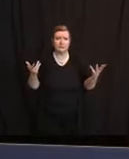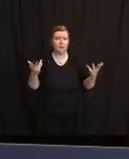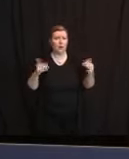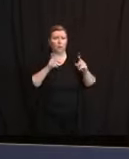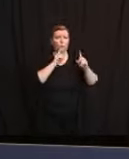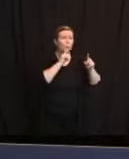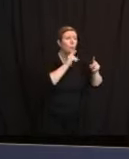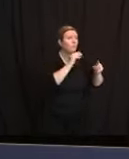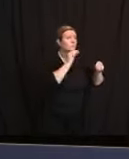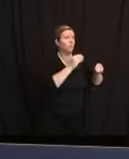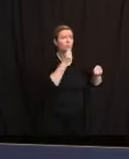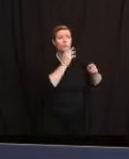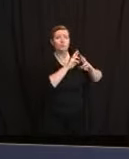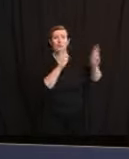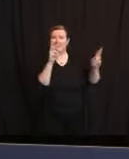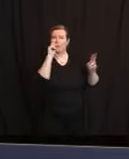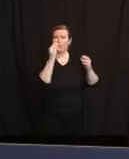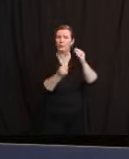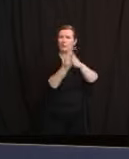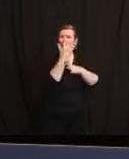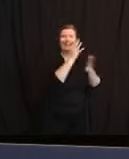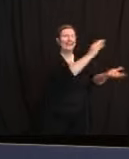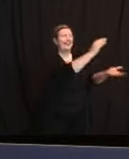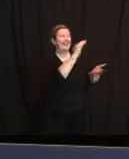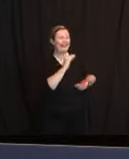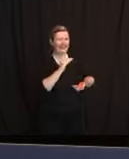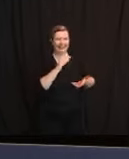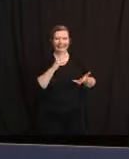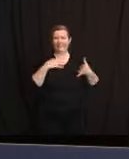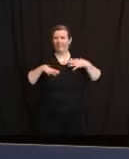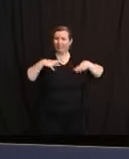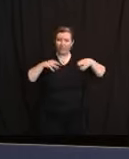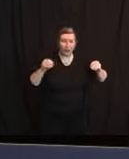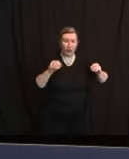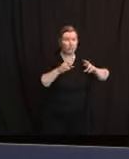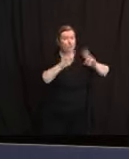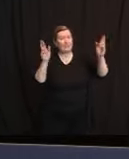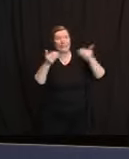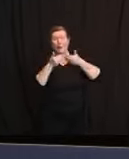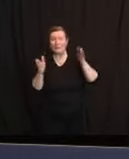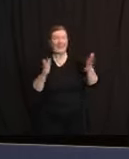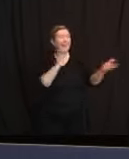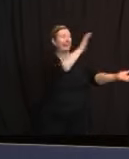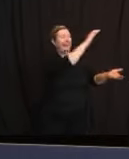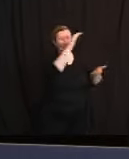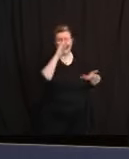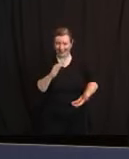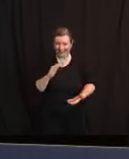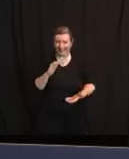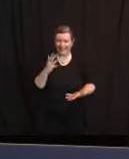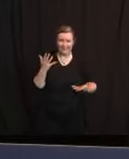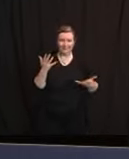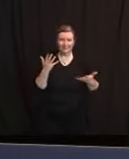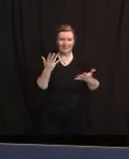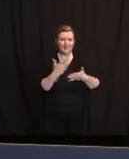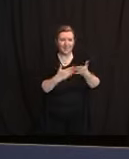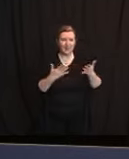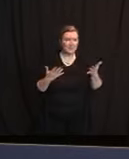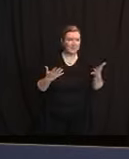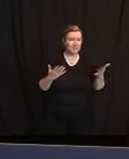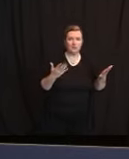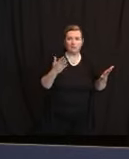They were bringing in their spring attire. They were getting ready to open, especially at the shore communities. Some of them never even got